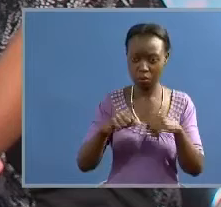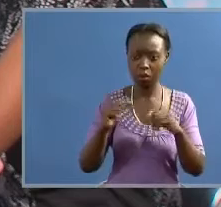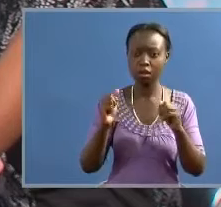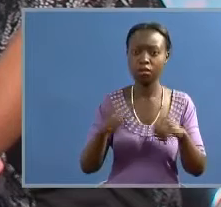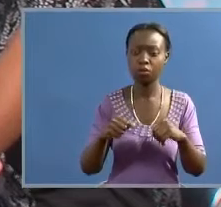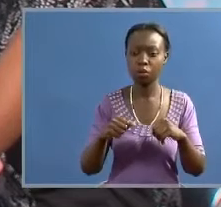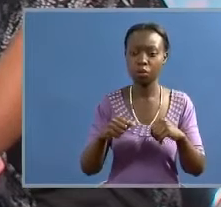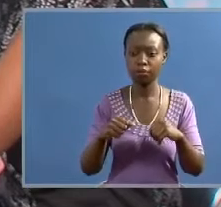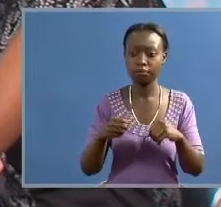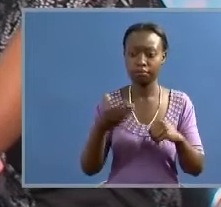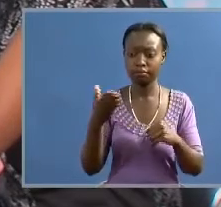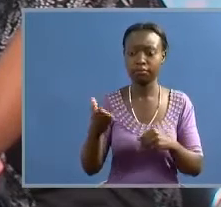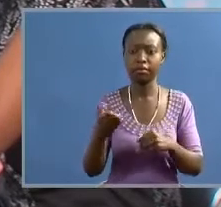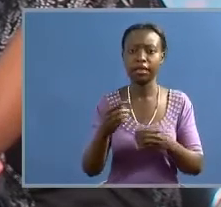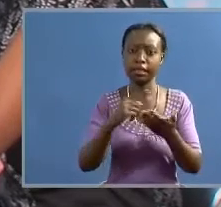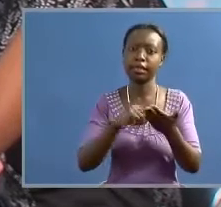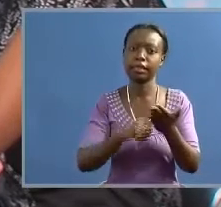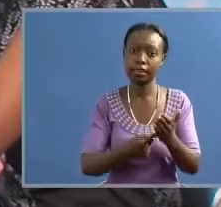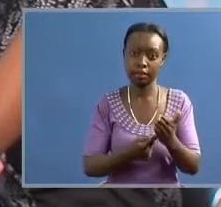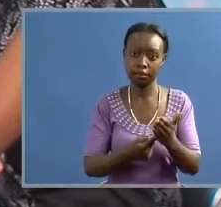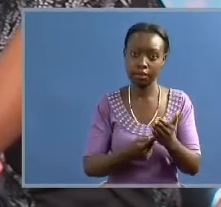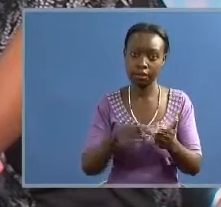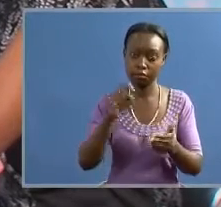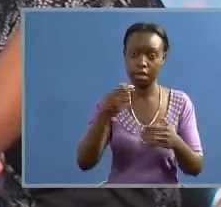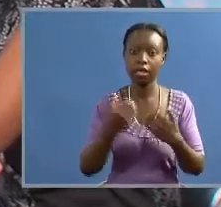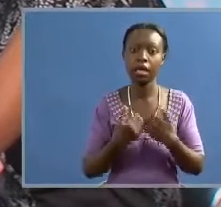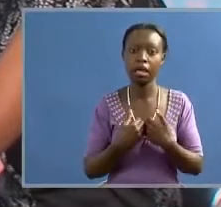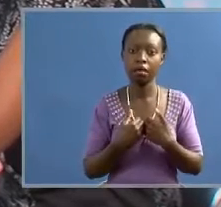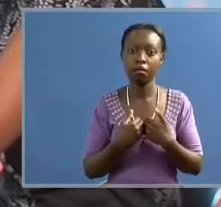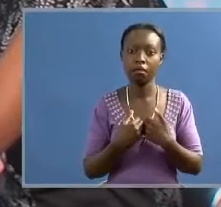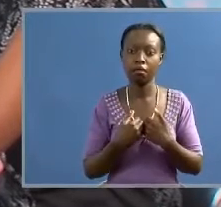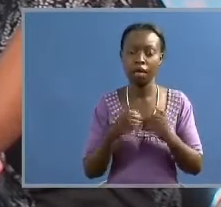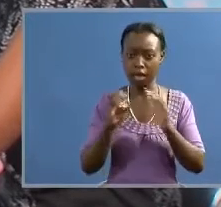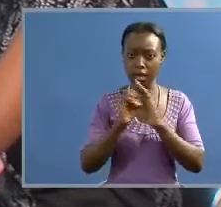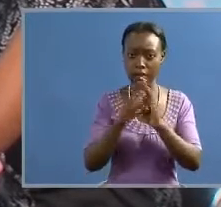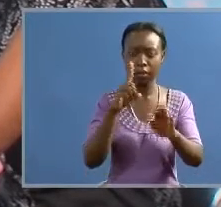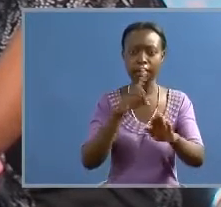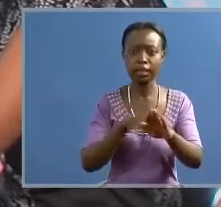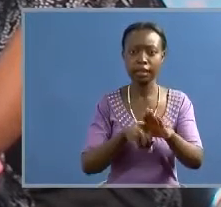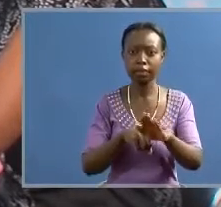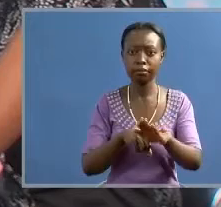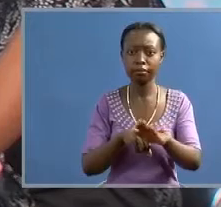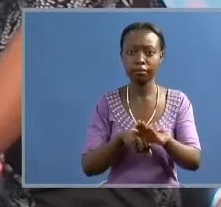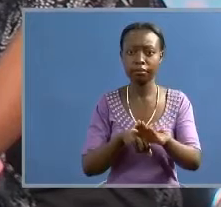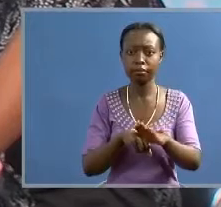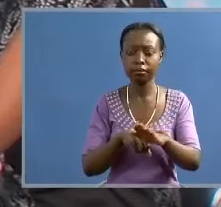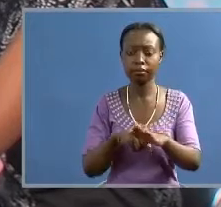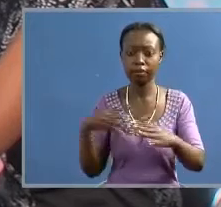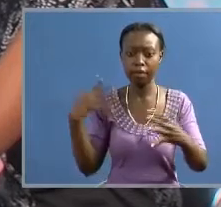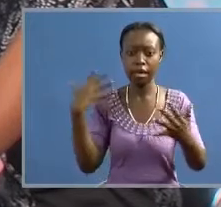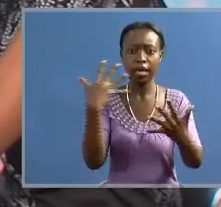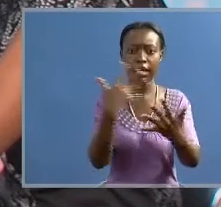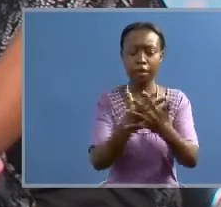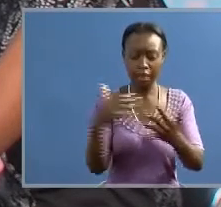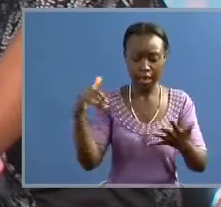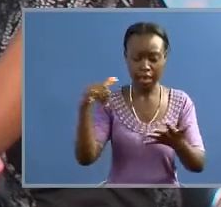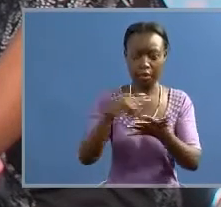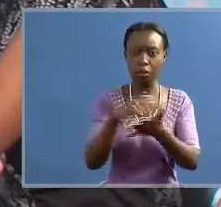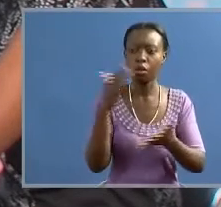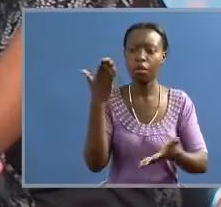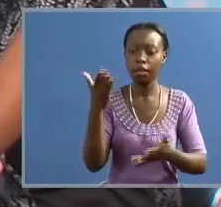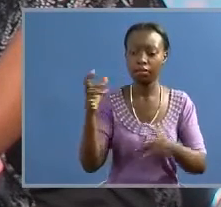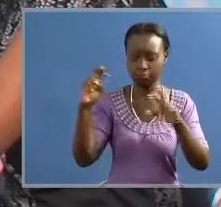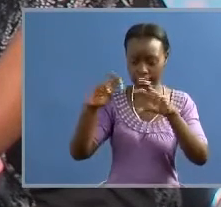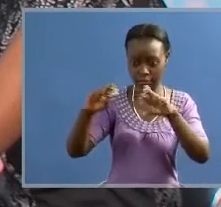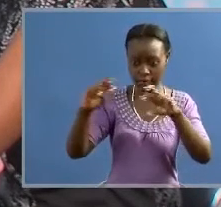for treatment. You know, normally when they arrive, like for instance in the airport, there is screening. Screening, yes. So once they are